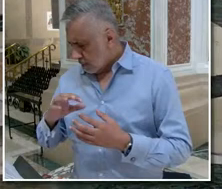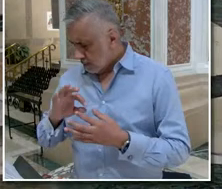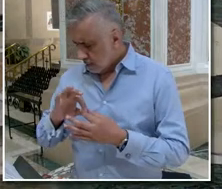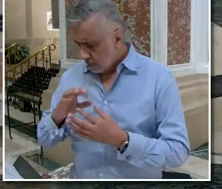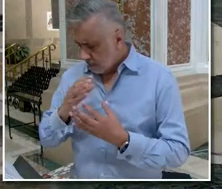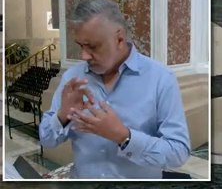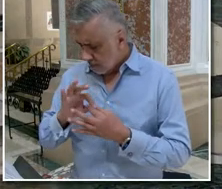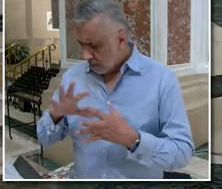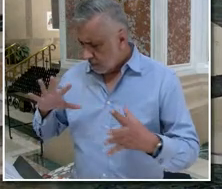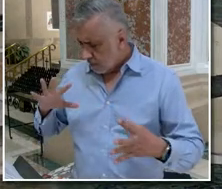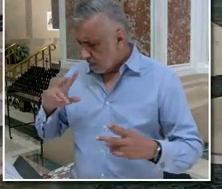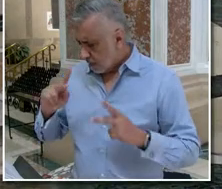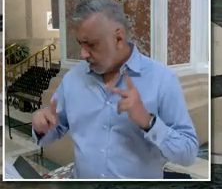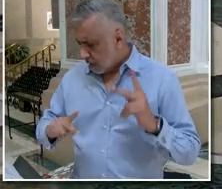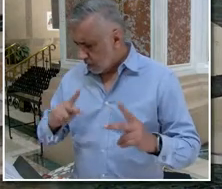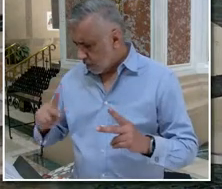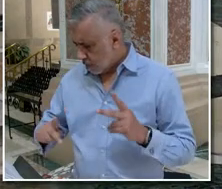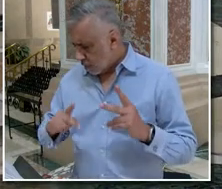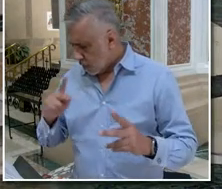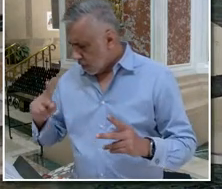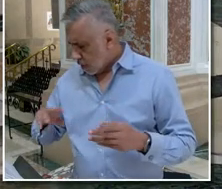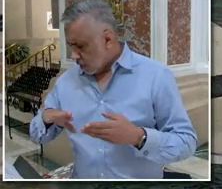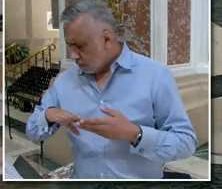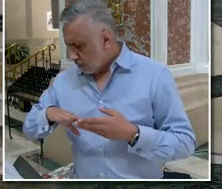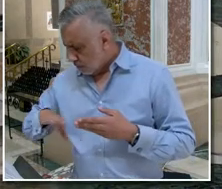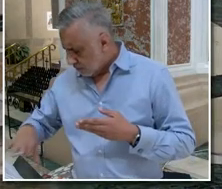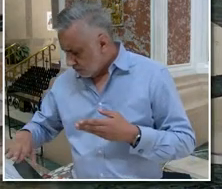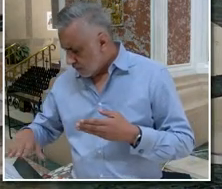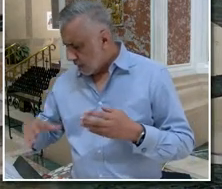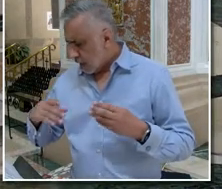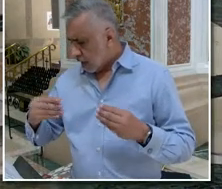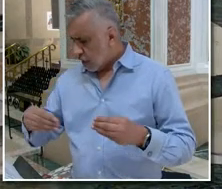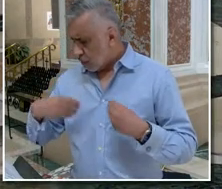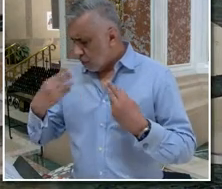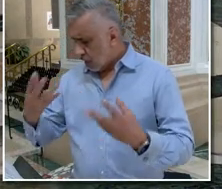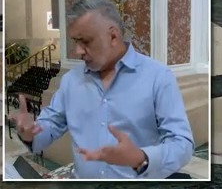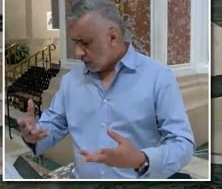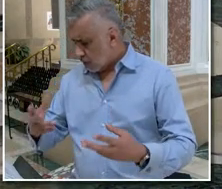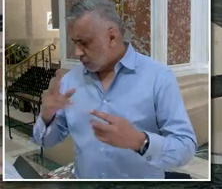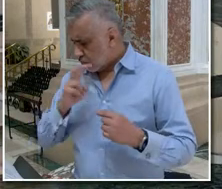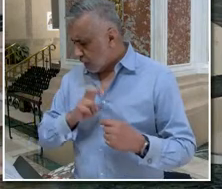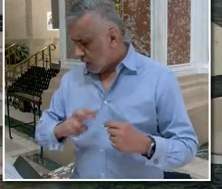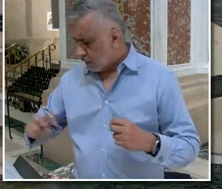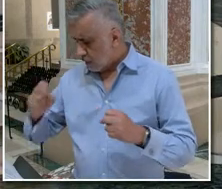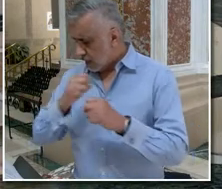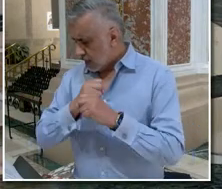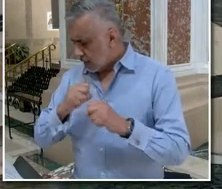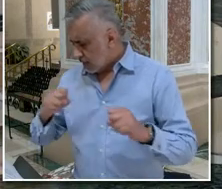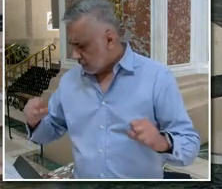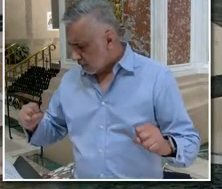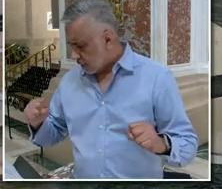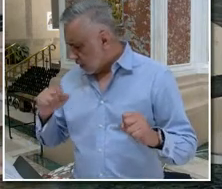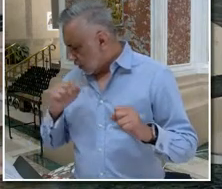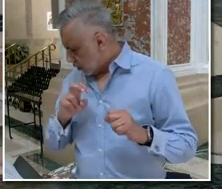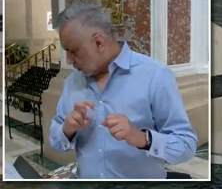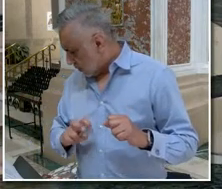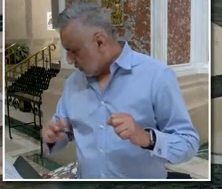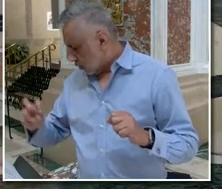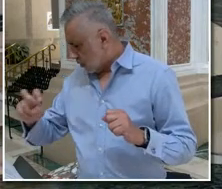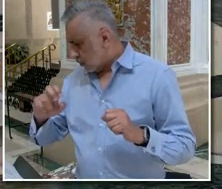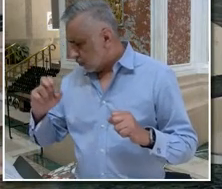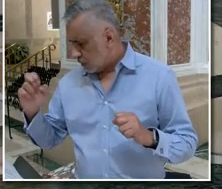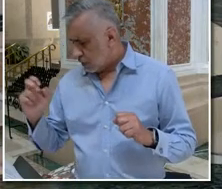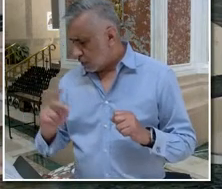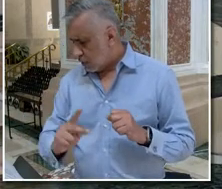prisons, loosen fetters, granting to travelers safety, to pilgrims